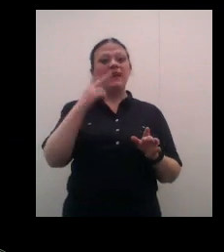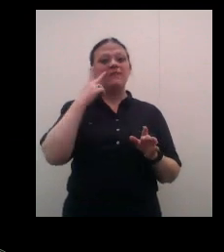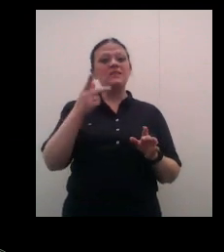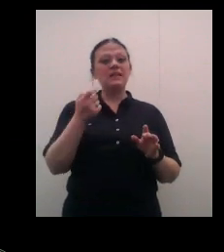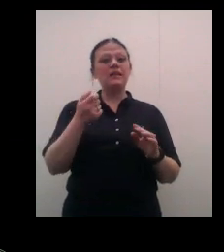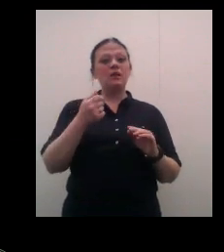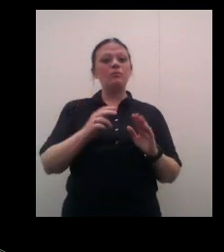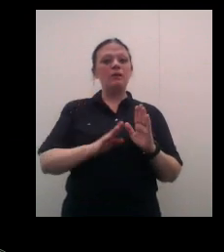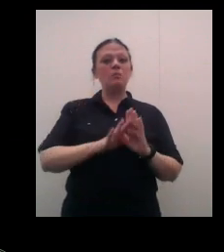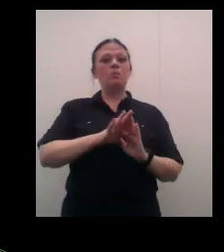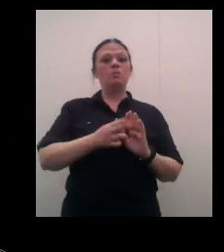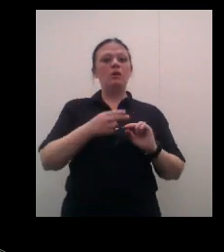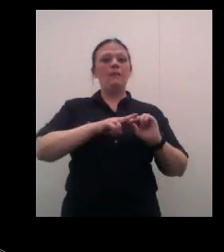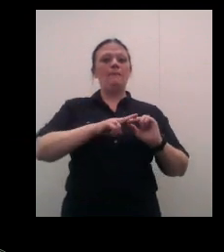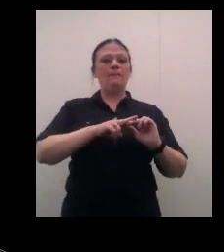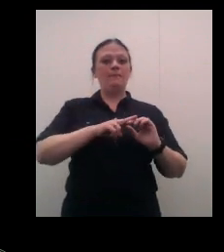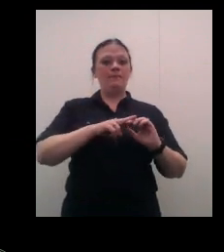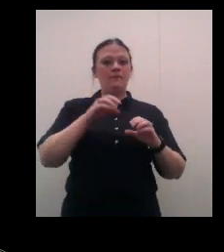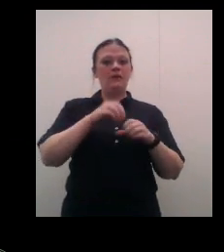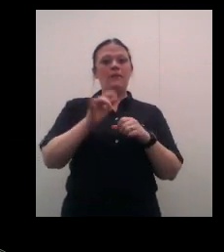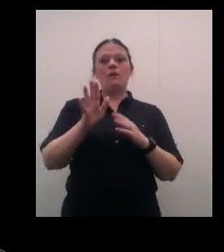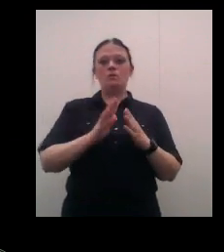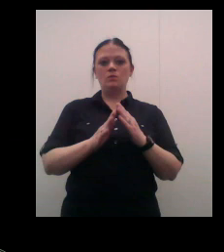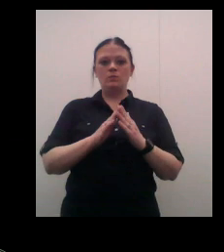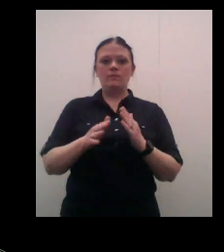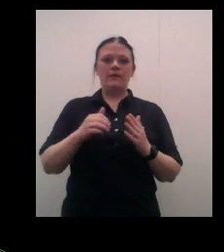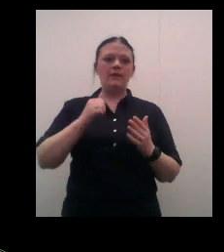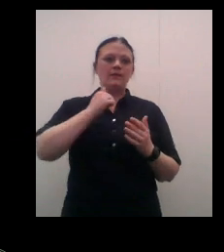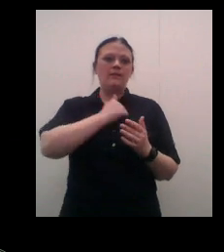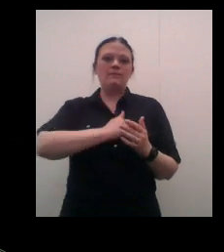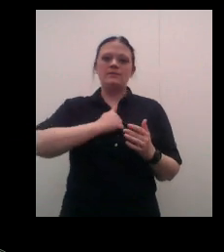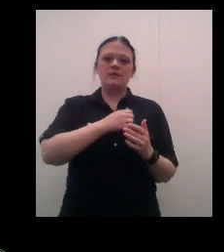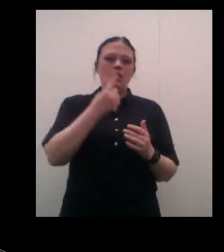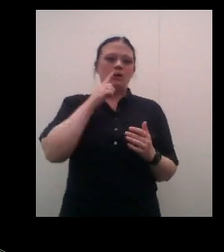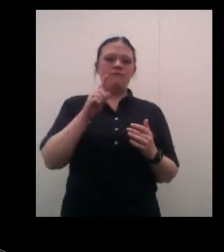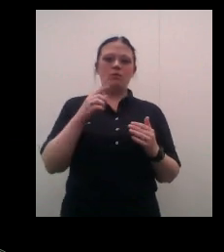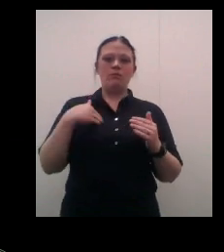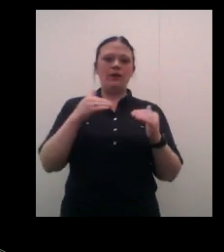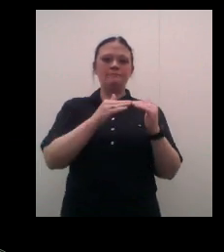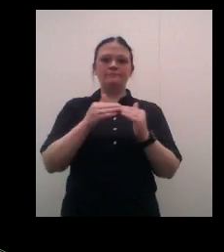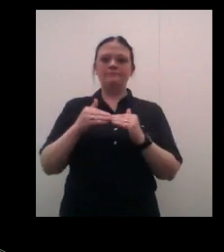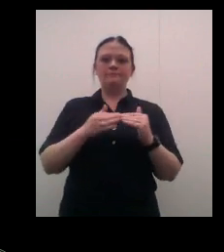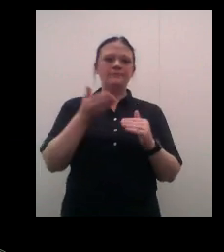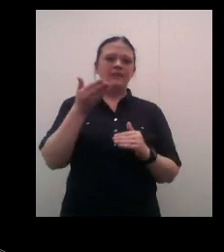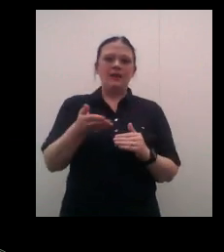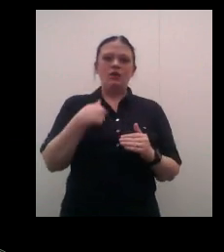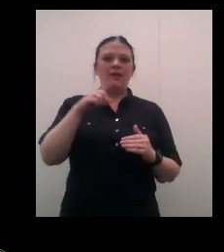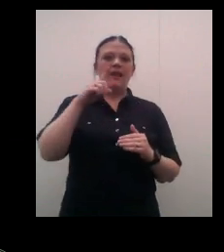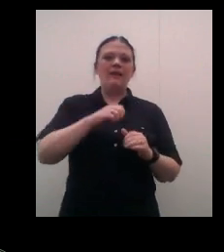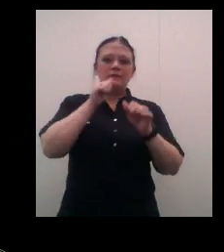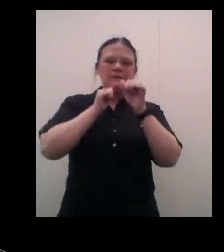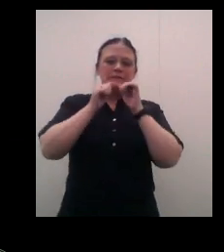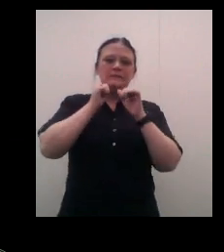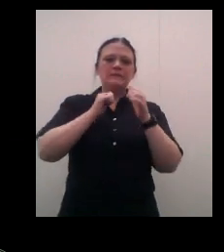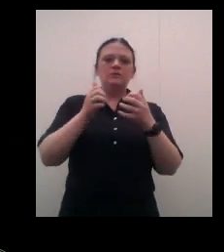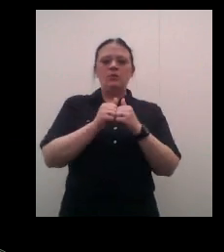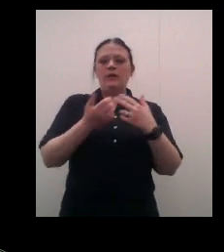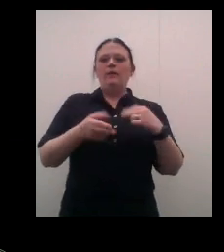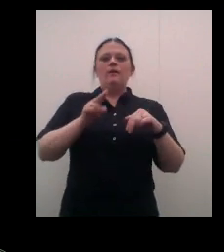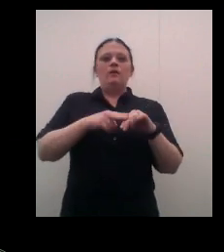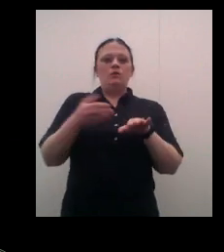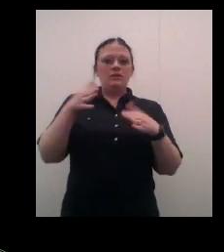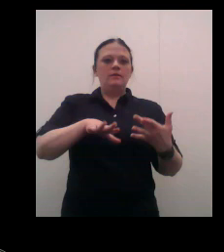communities. And I'm sorry for my counterparts there that have to deal with increasing death